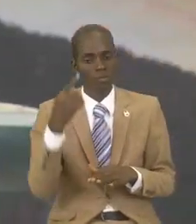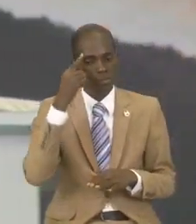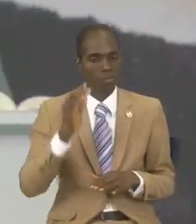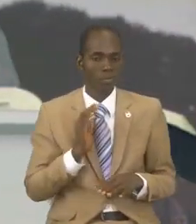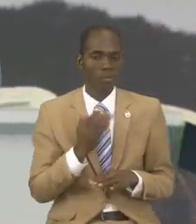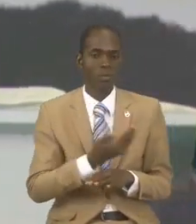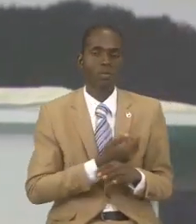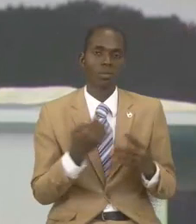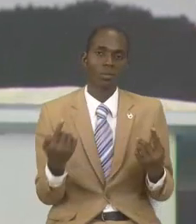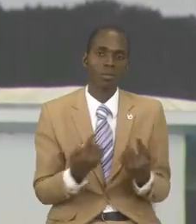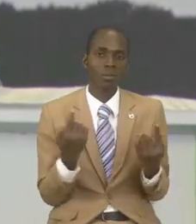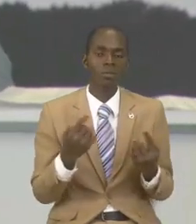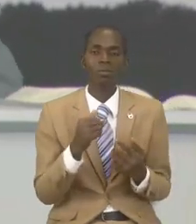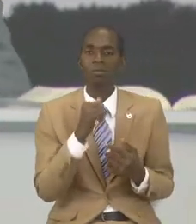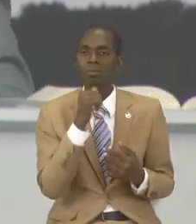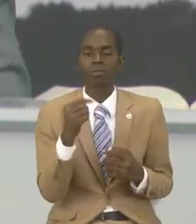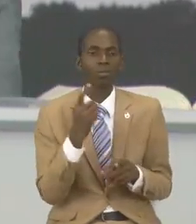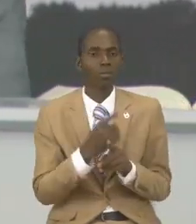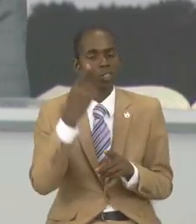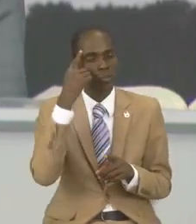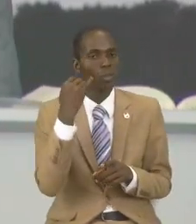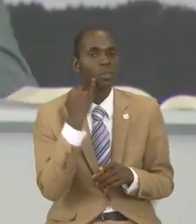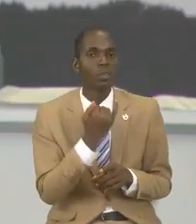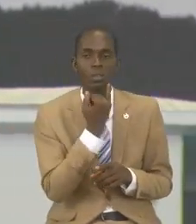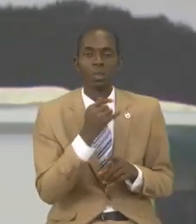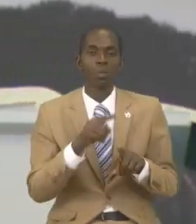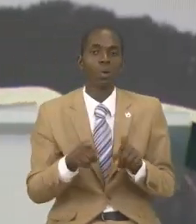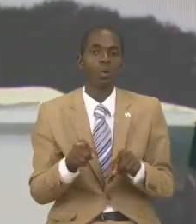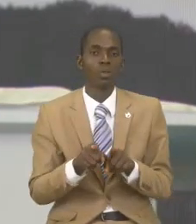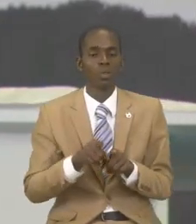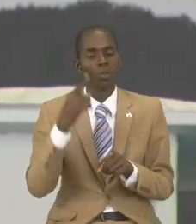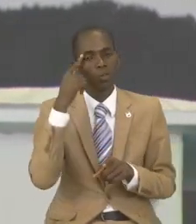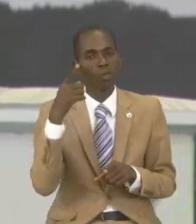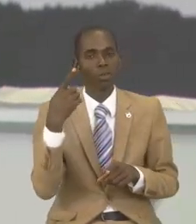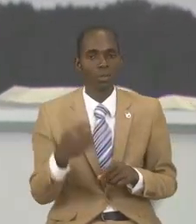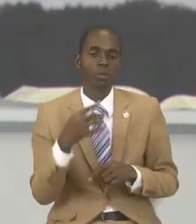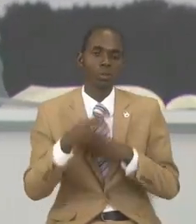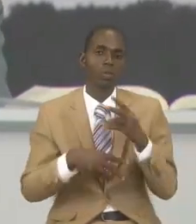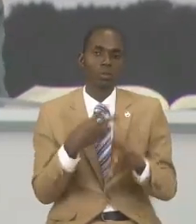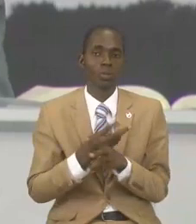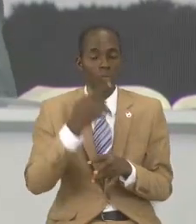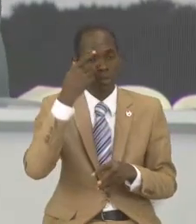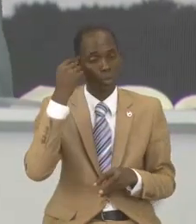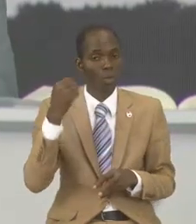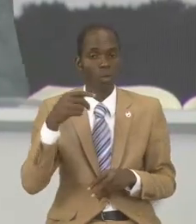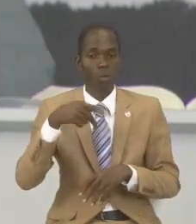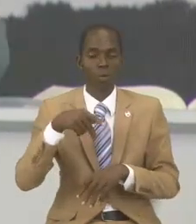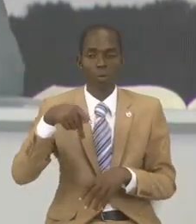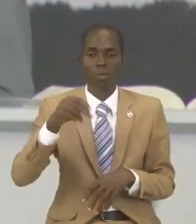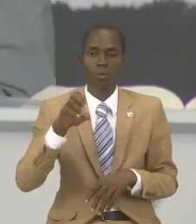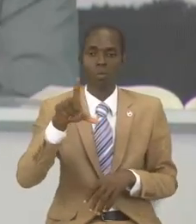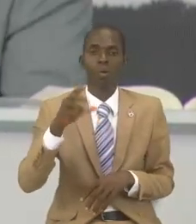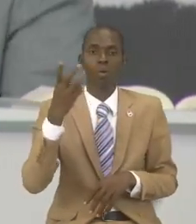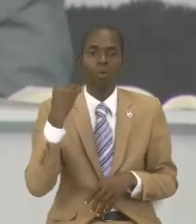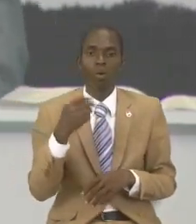sins. Not only for Israel, for the Gentiles, because Paul was an apostle to the Gentiles, because he